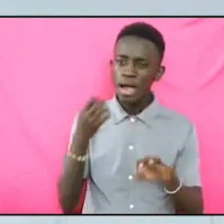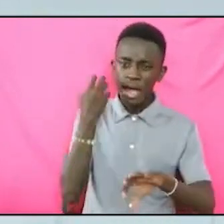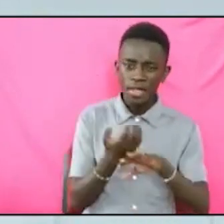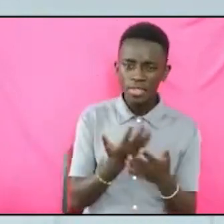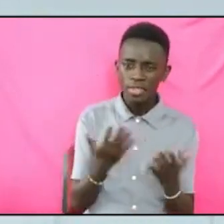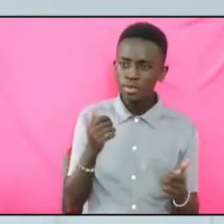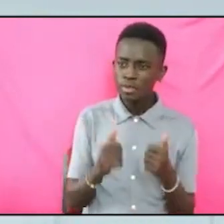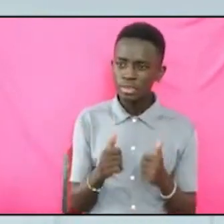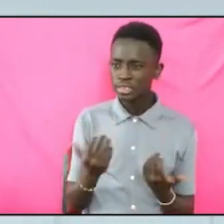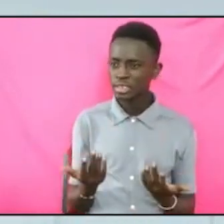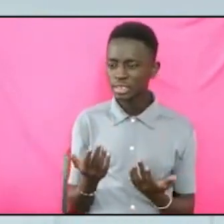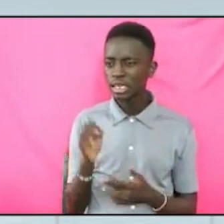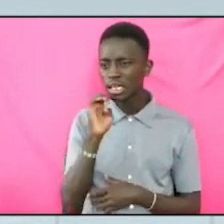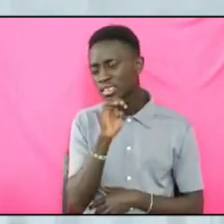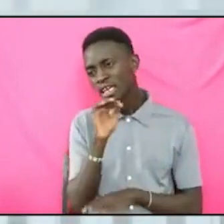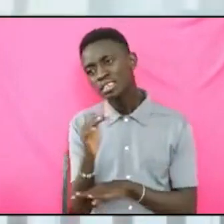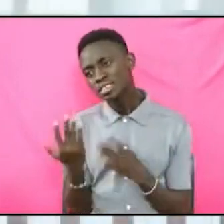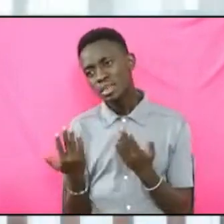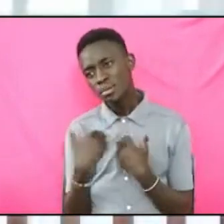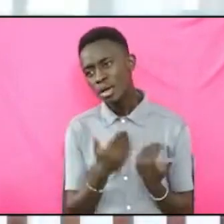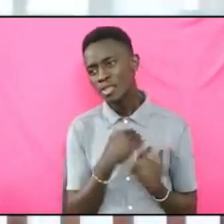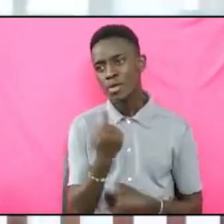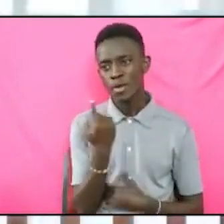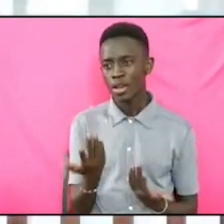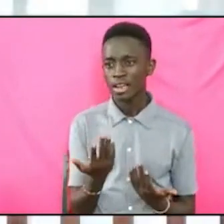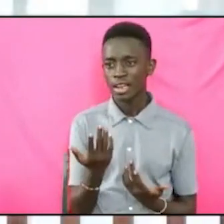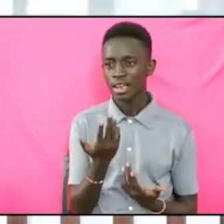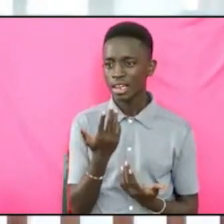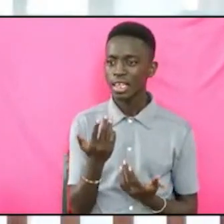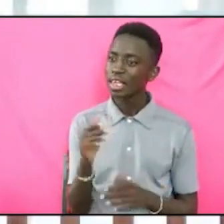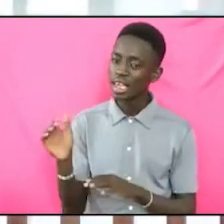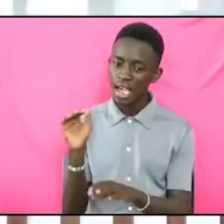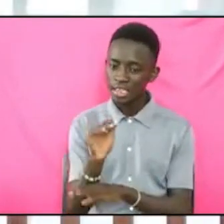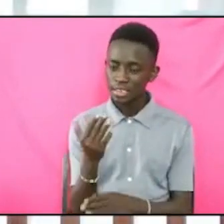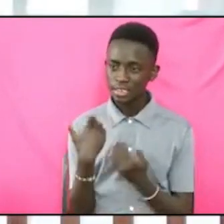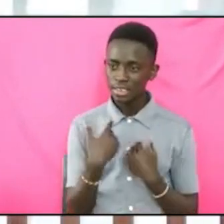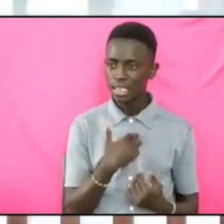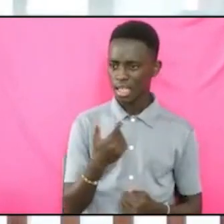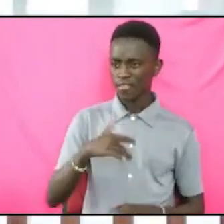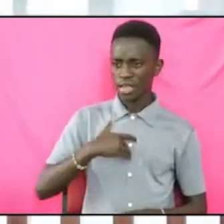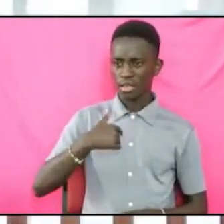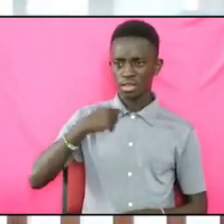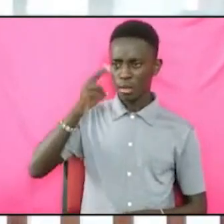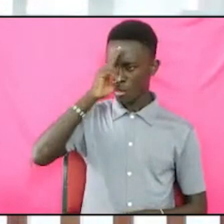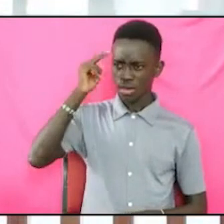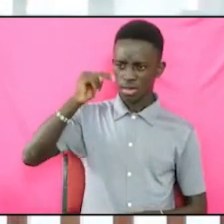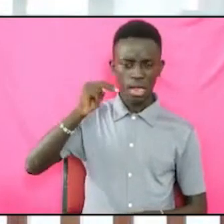shower. Just a shower only, and it is giving you problem. Just go shower. And he went and he received his